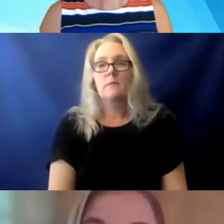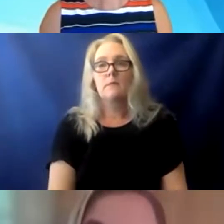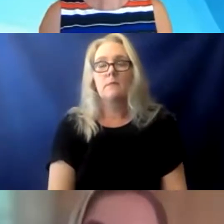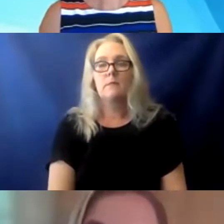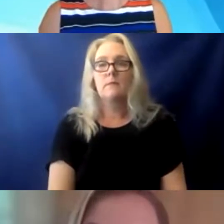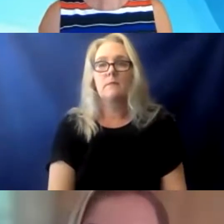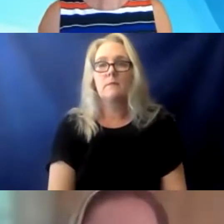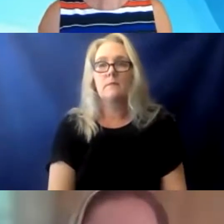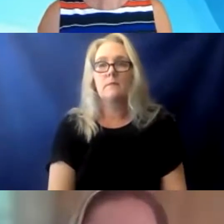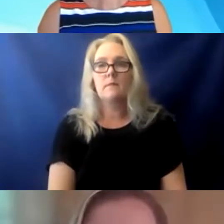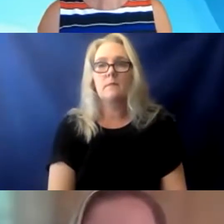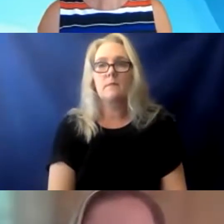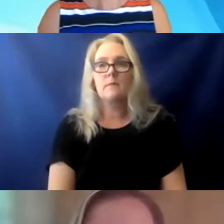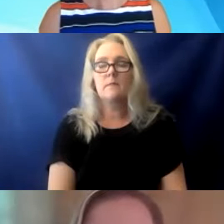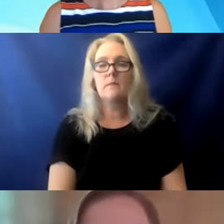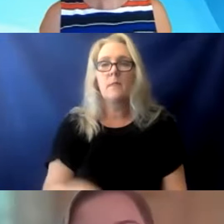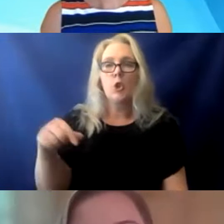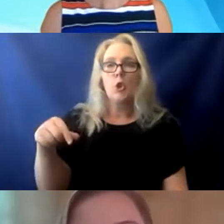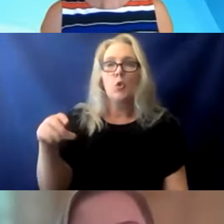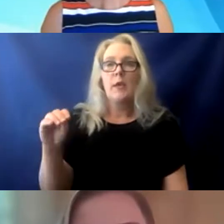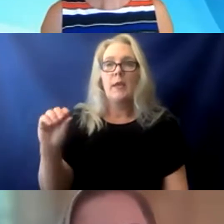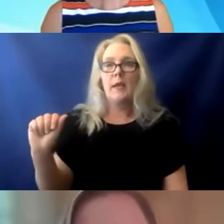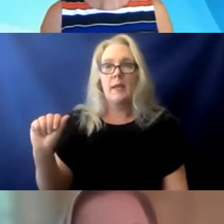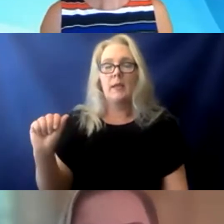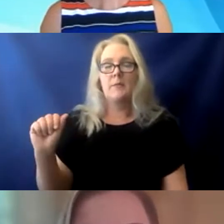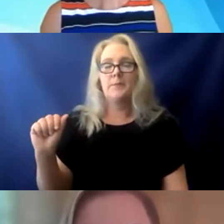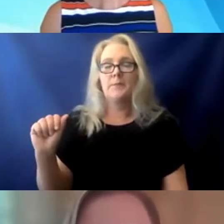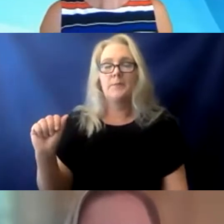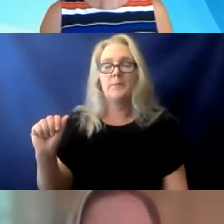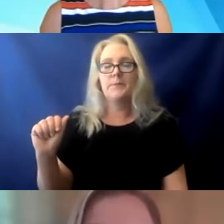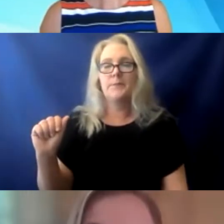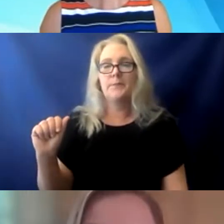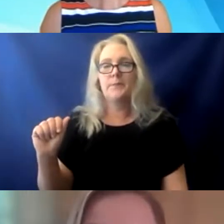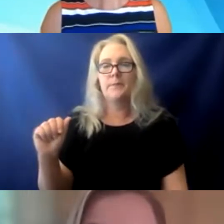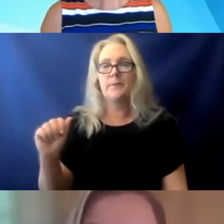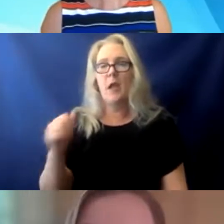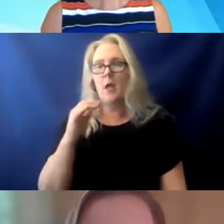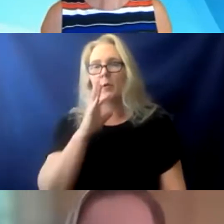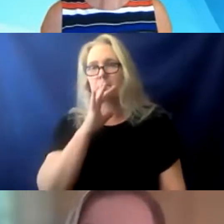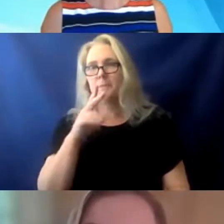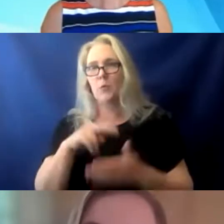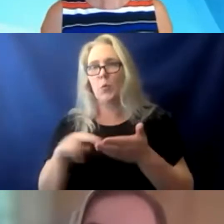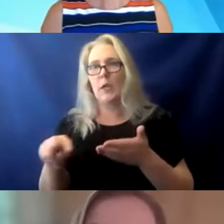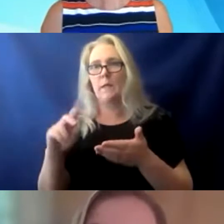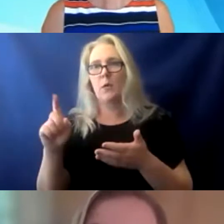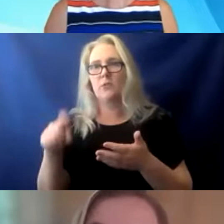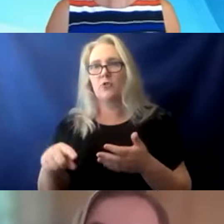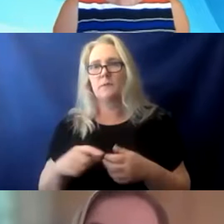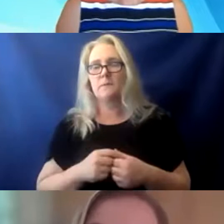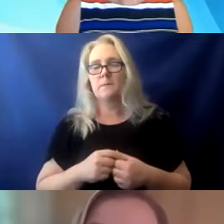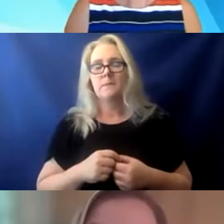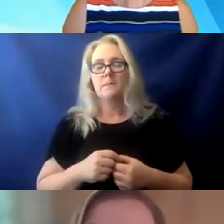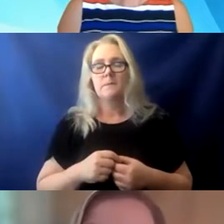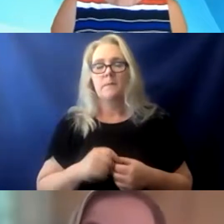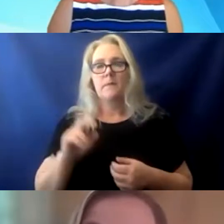that came in through the Q&A. I think this is more of a question, Kathleen, so I'll read it. I don't know if we can get to it. Kathleen